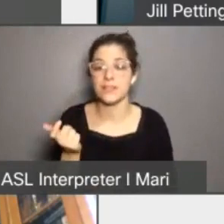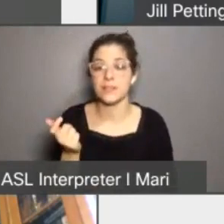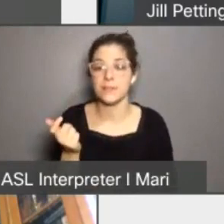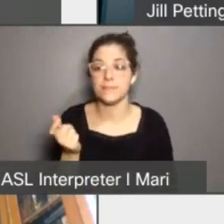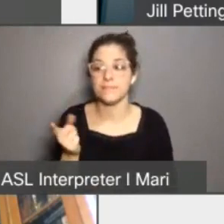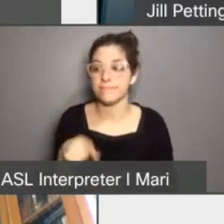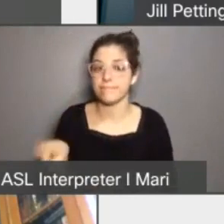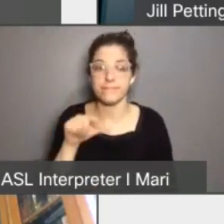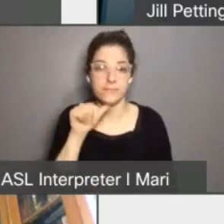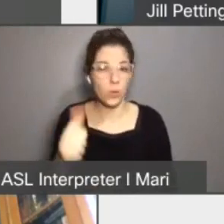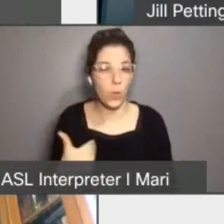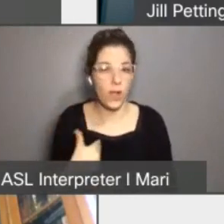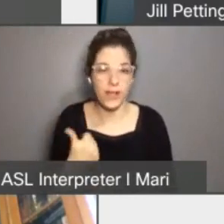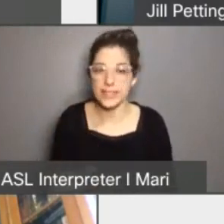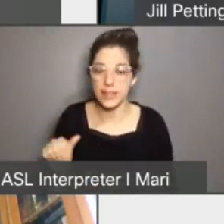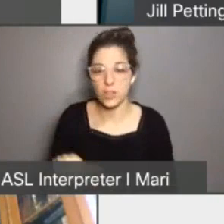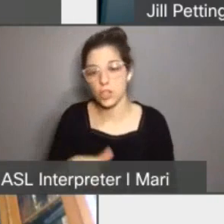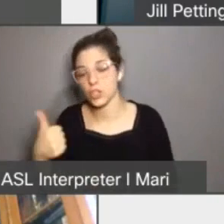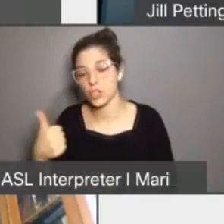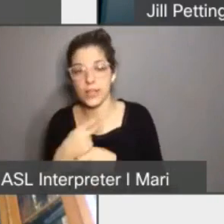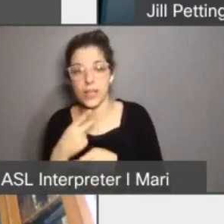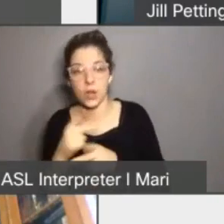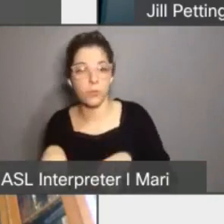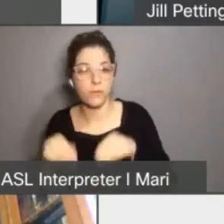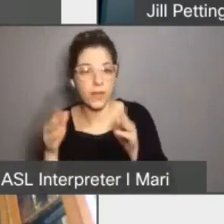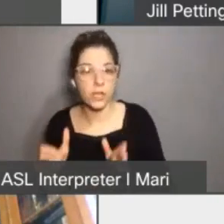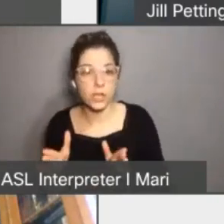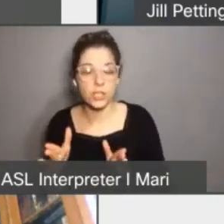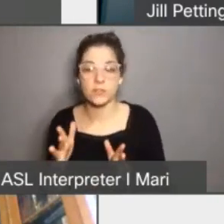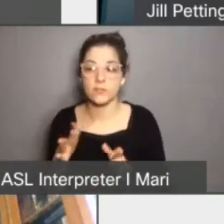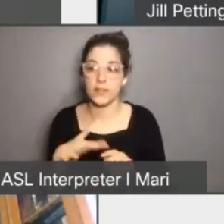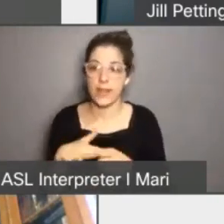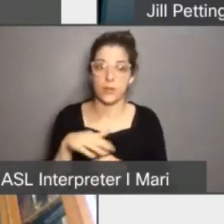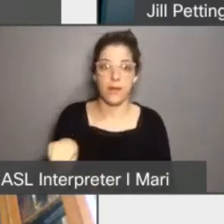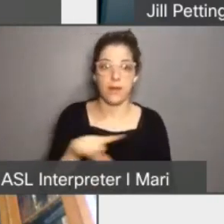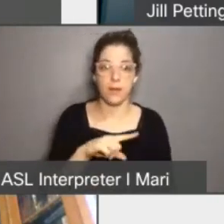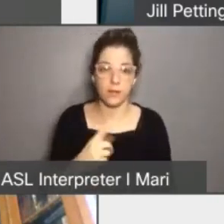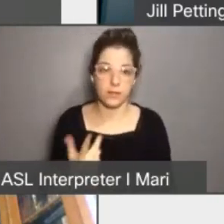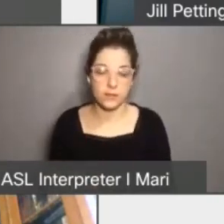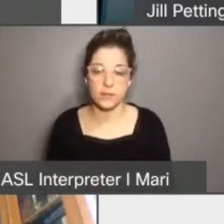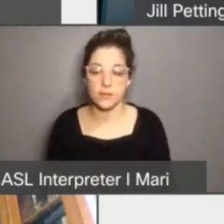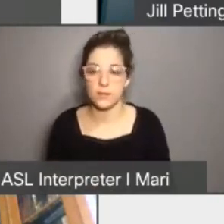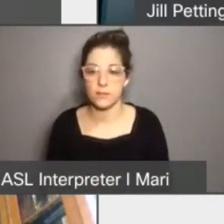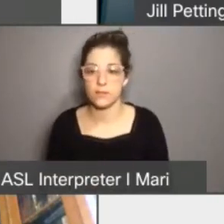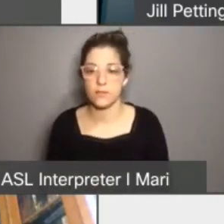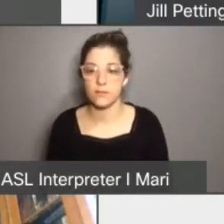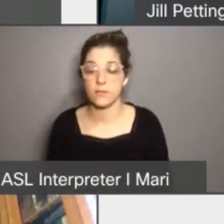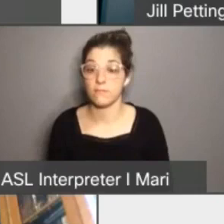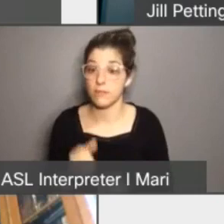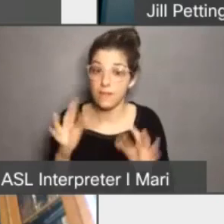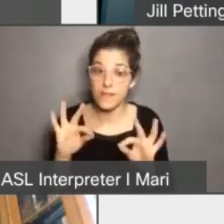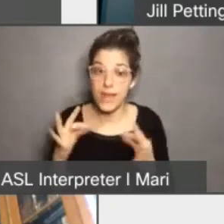they don't really have any other caregivers in the area. A lot of their family